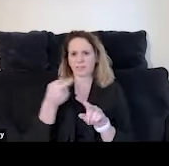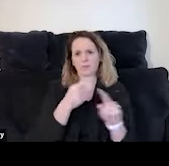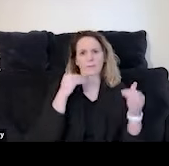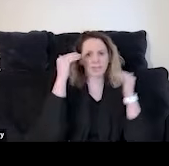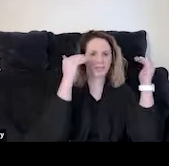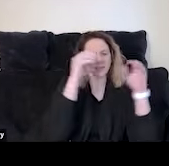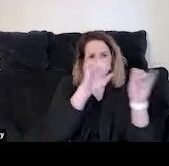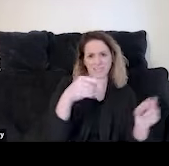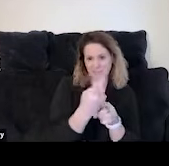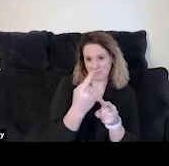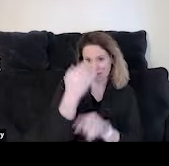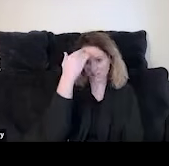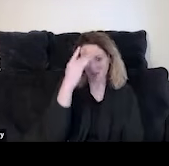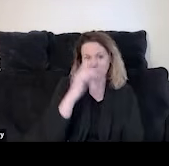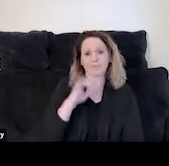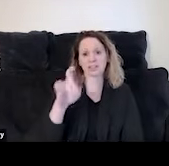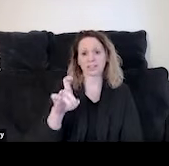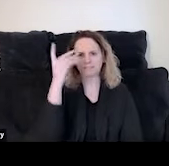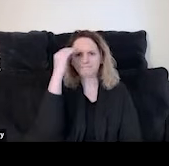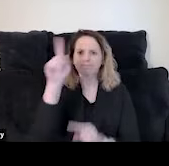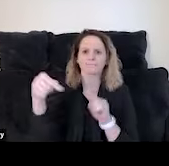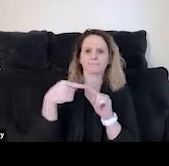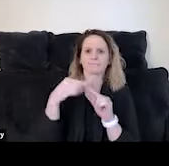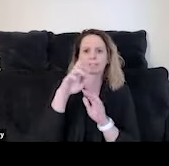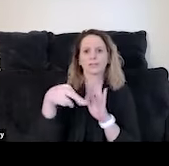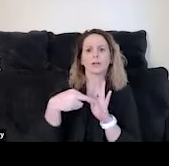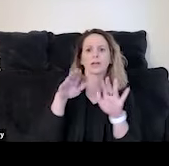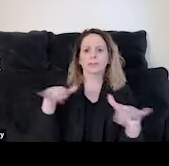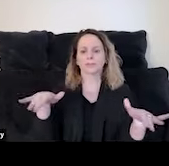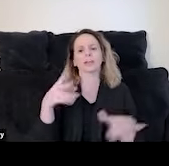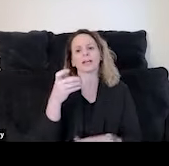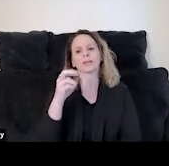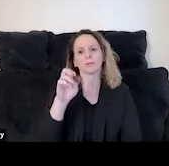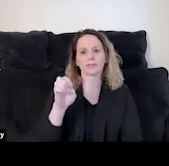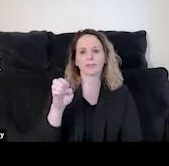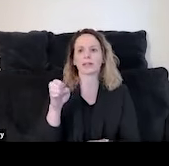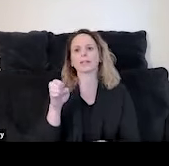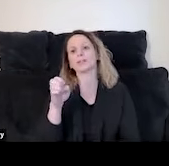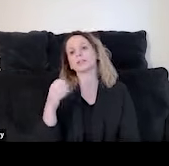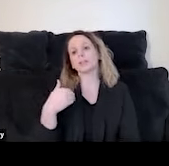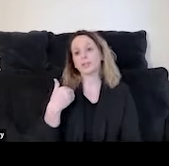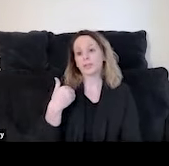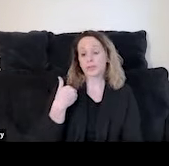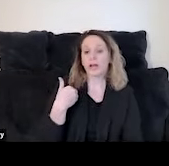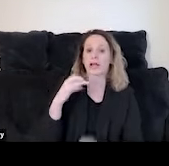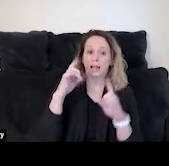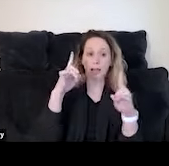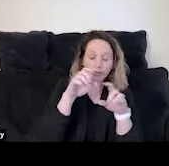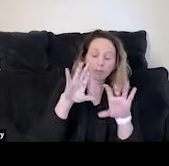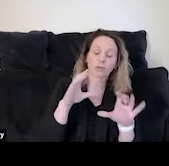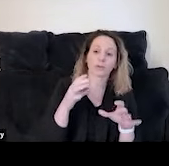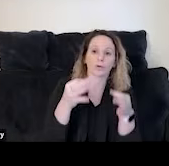systems, right? And so we really need to take into consideration the role of child welfare, juvenile justice, our family courts, our education